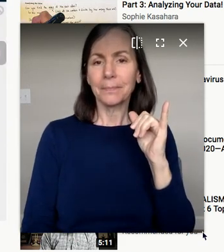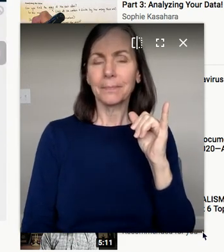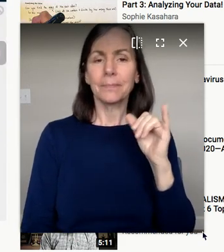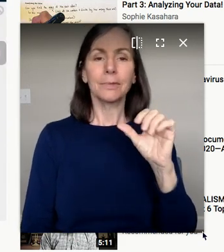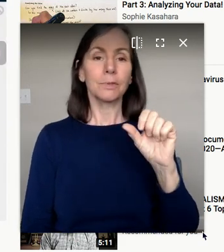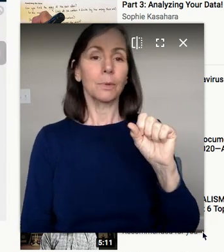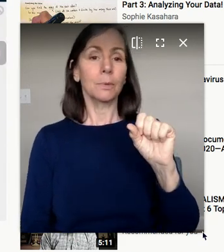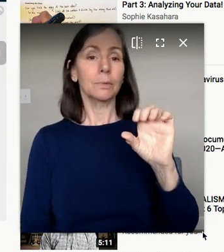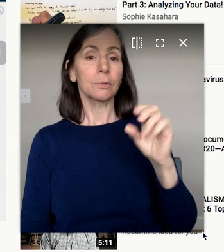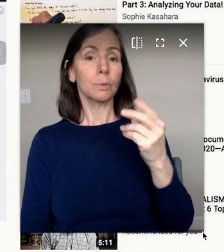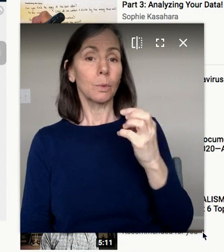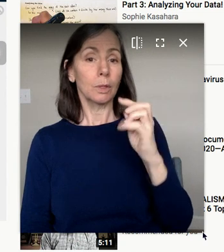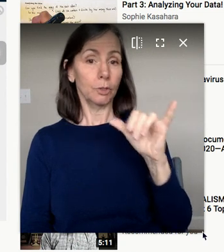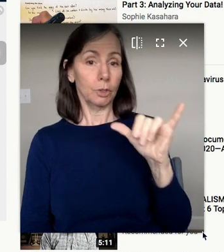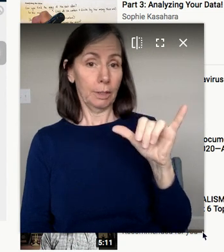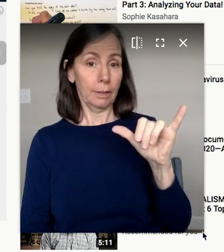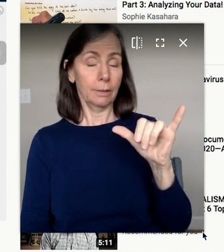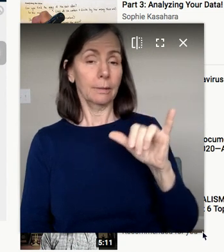Schoology.